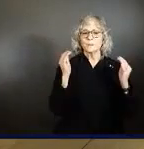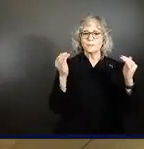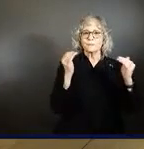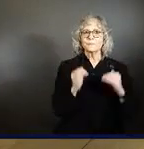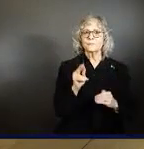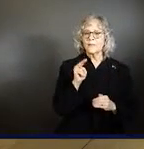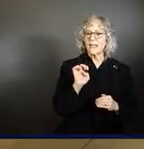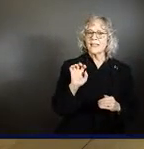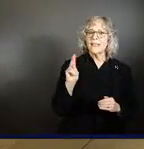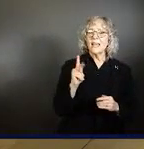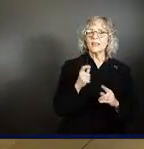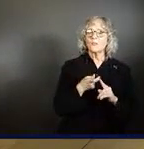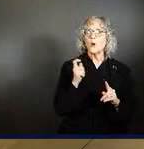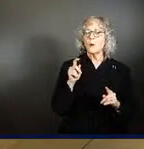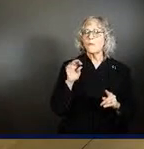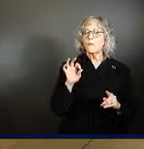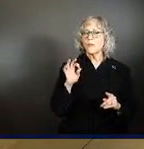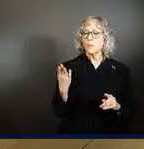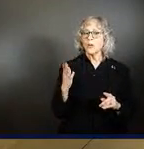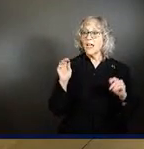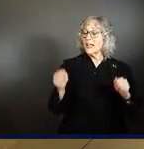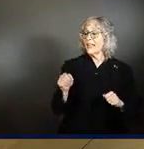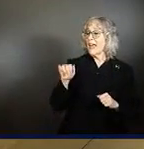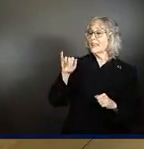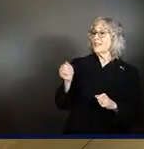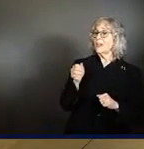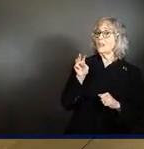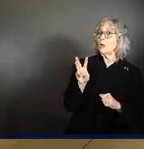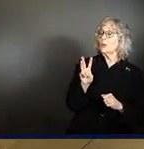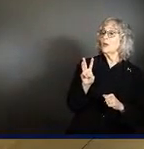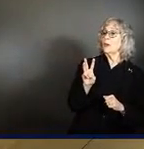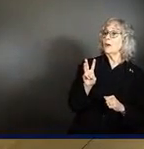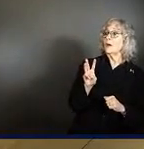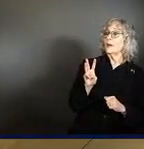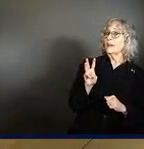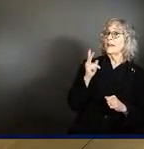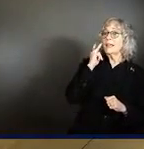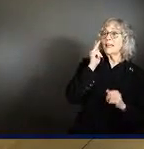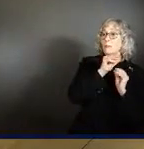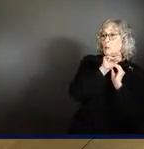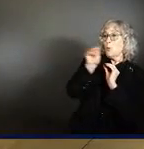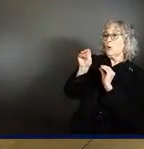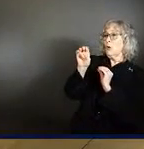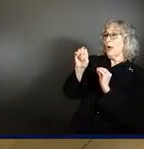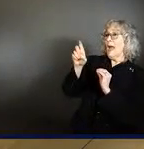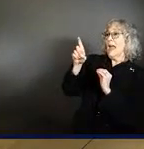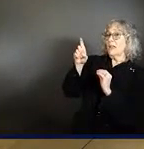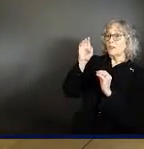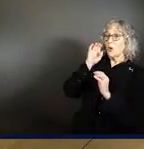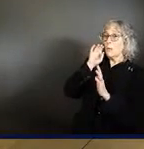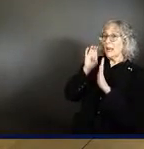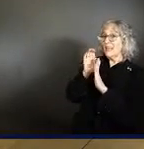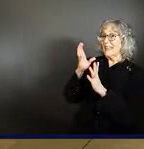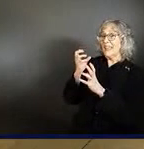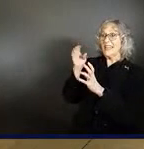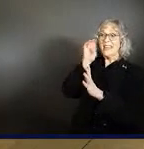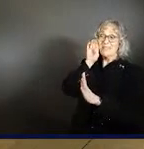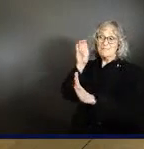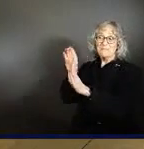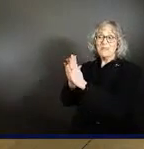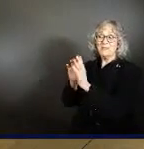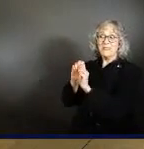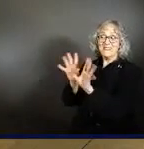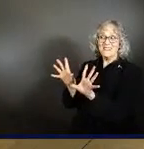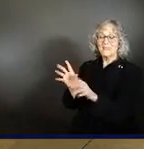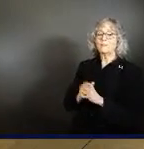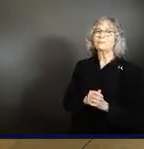from Facebook, who asks, can the JWST be pointed towards an exoplanet and get a clear image of it? Nestor? Well,